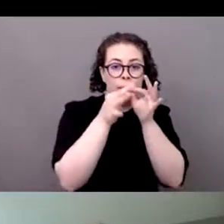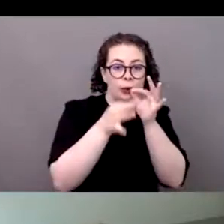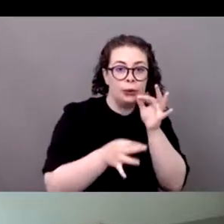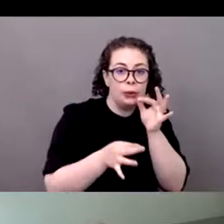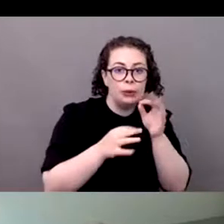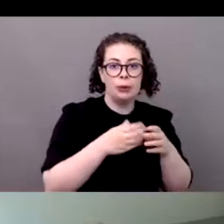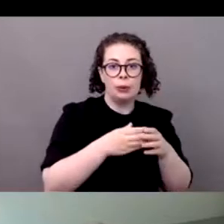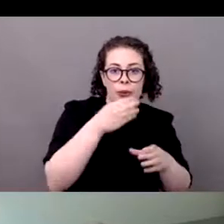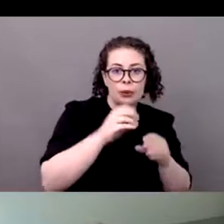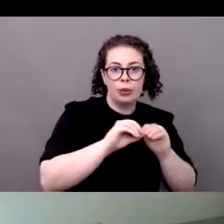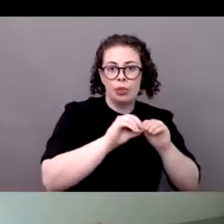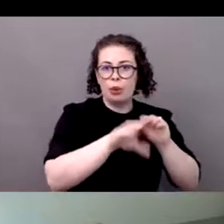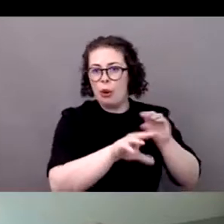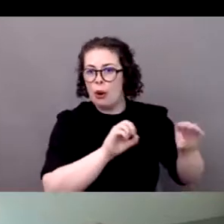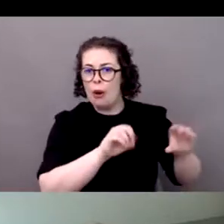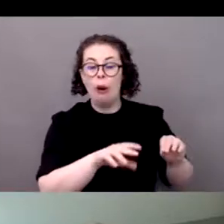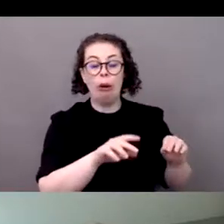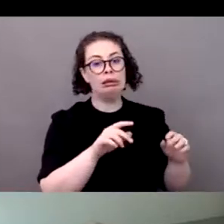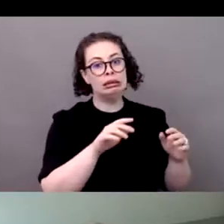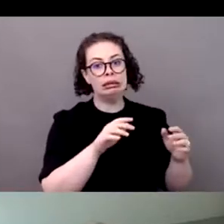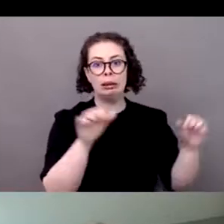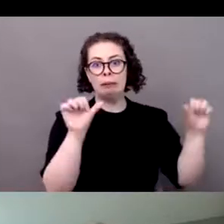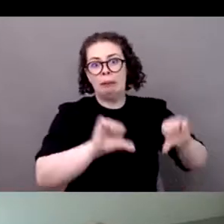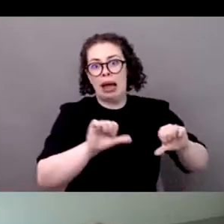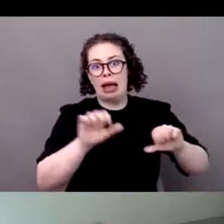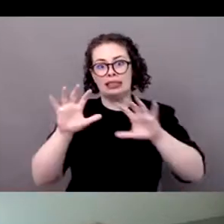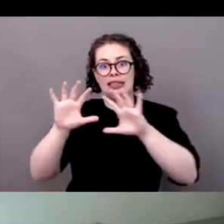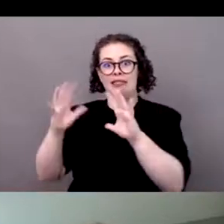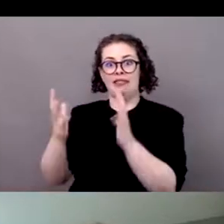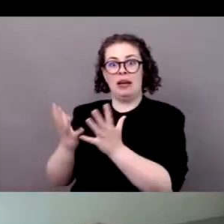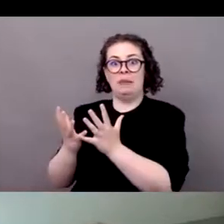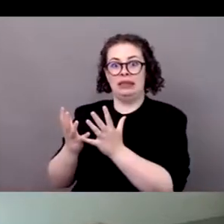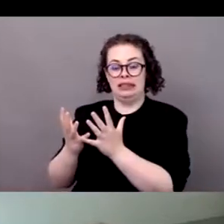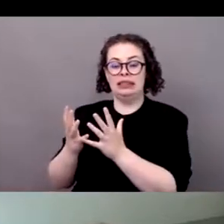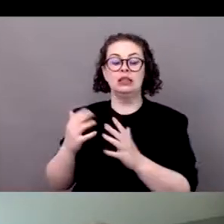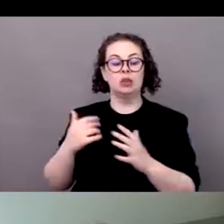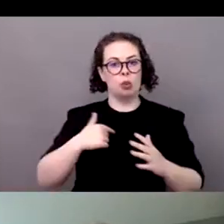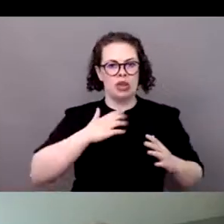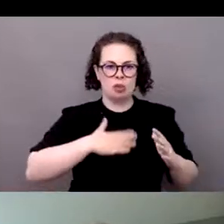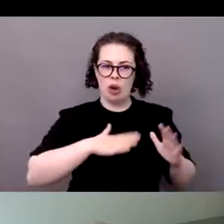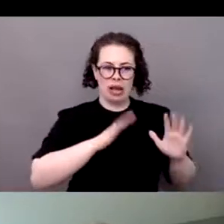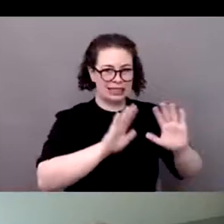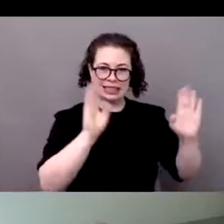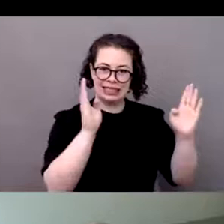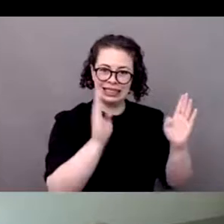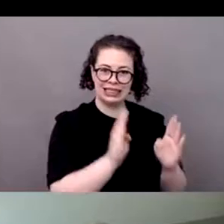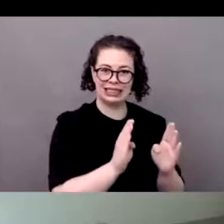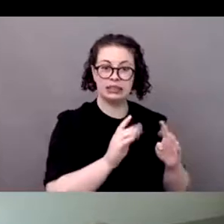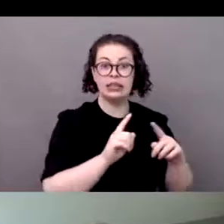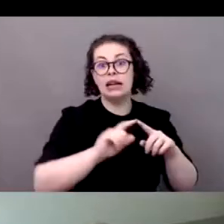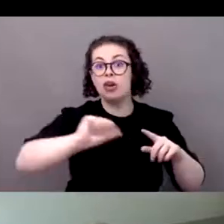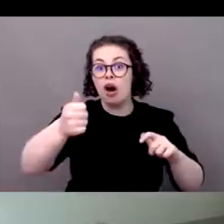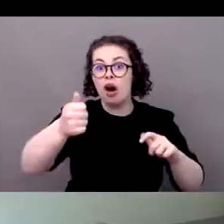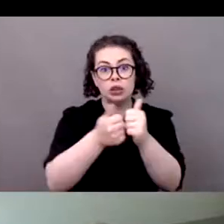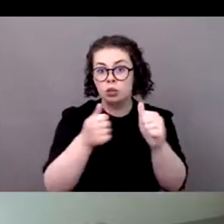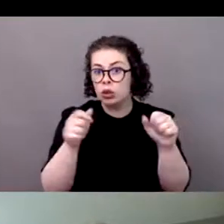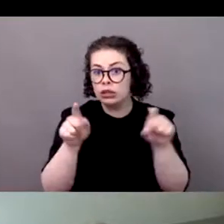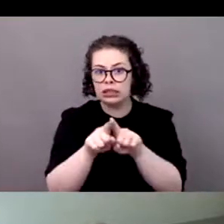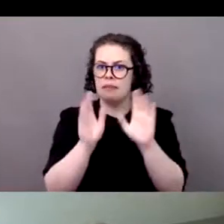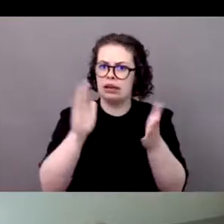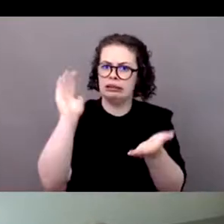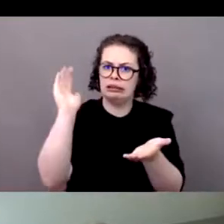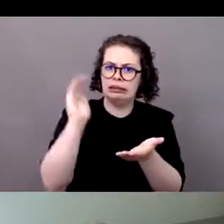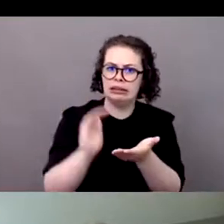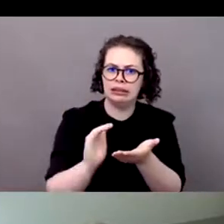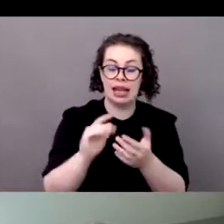all know it's the main European program for protecting the environment. And for the first time, sport was supported by the life